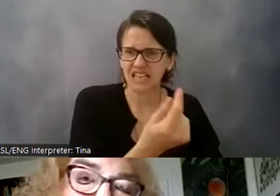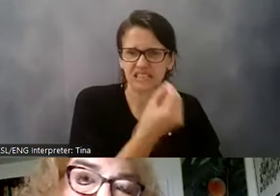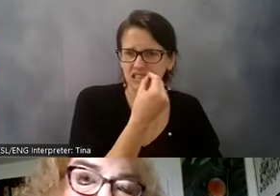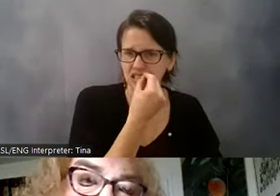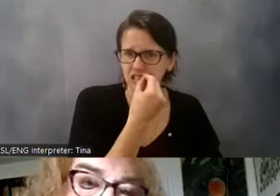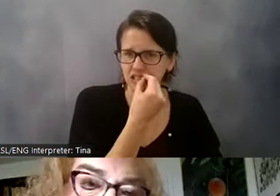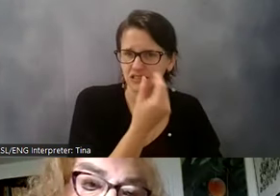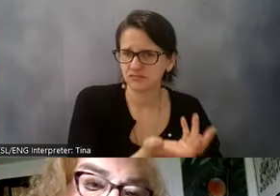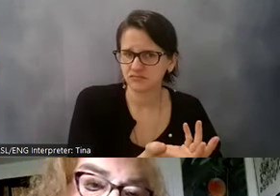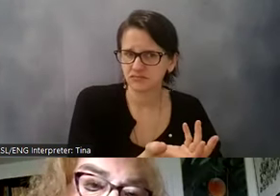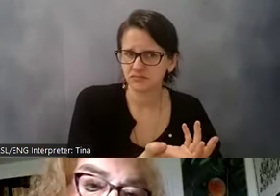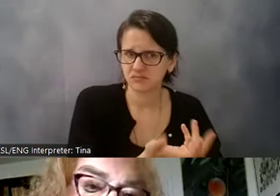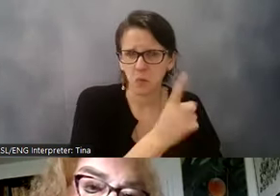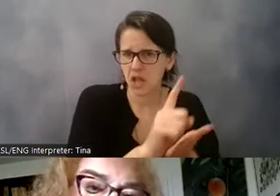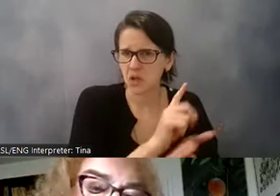Because